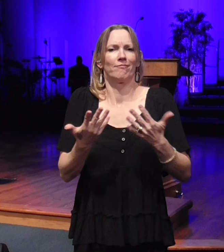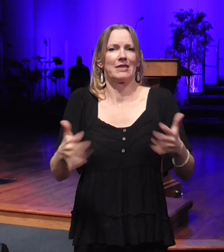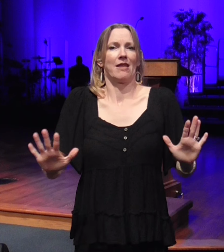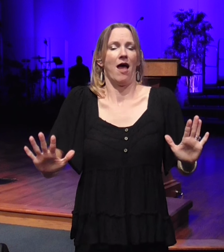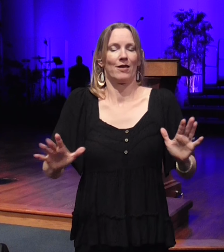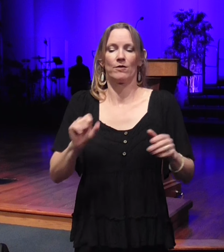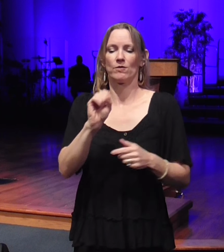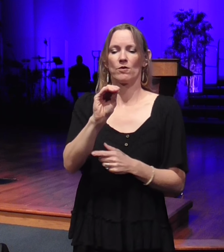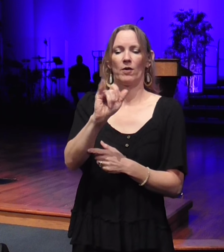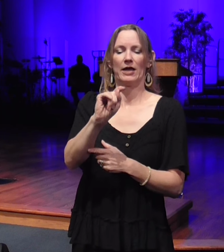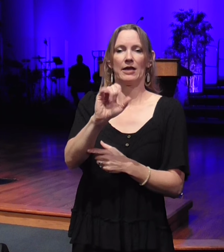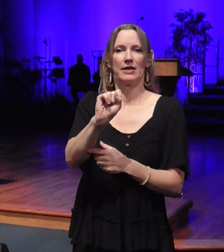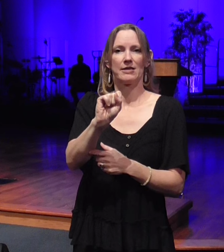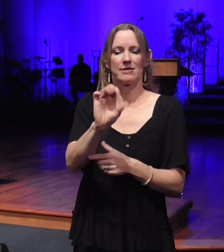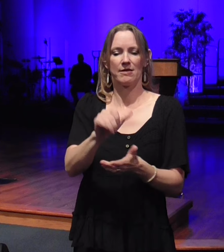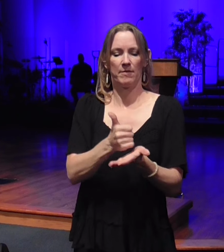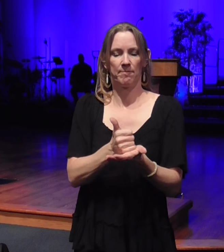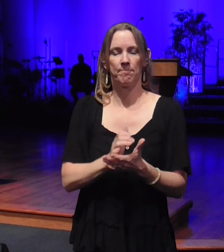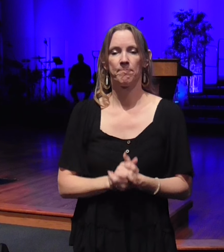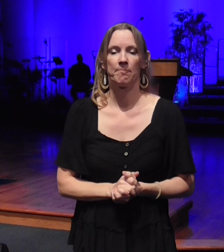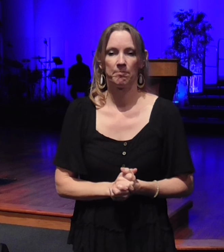is.